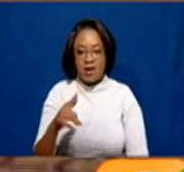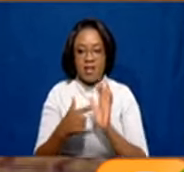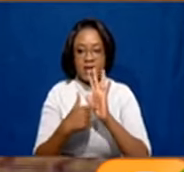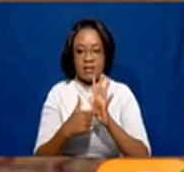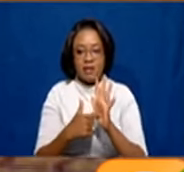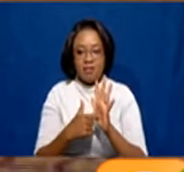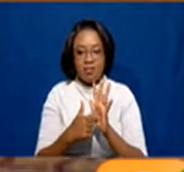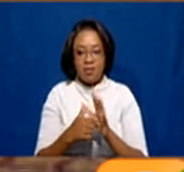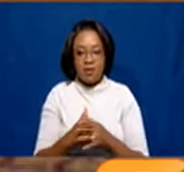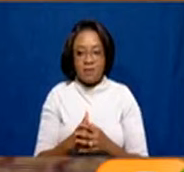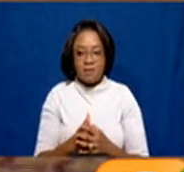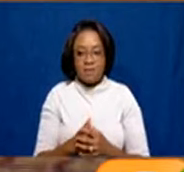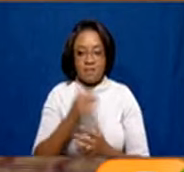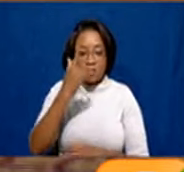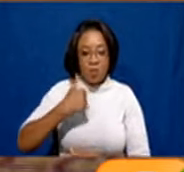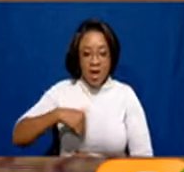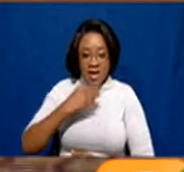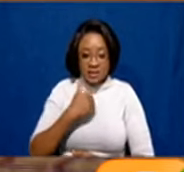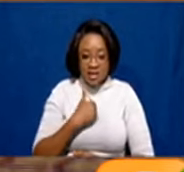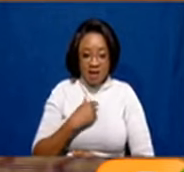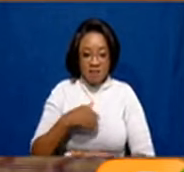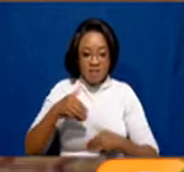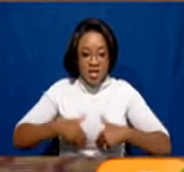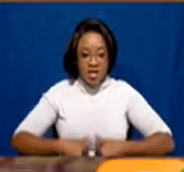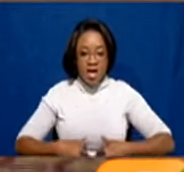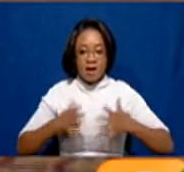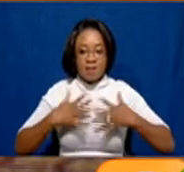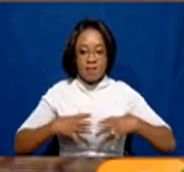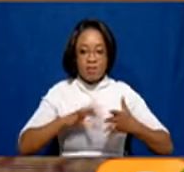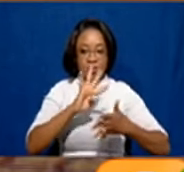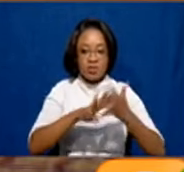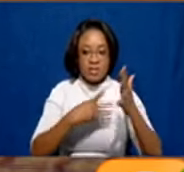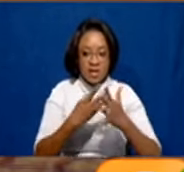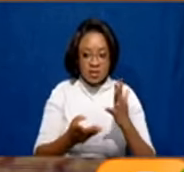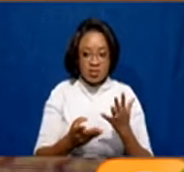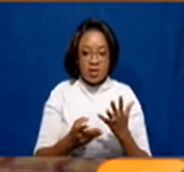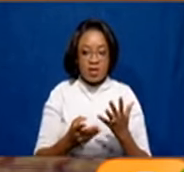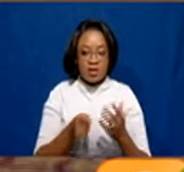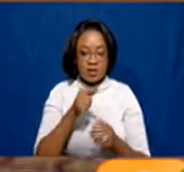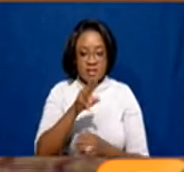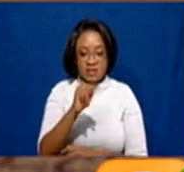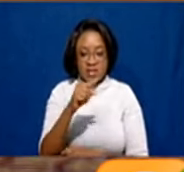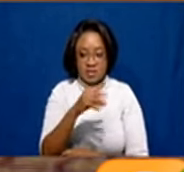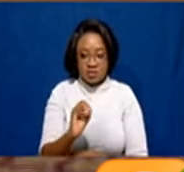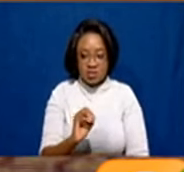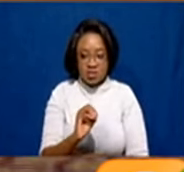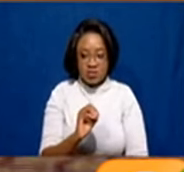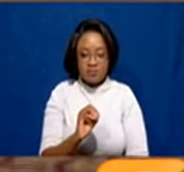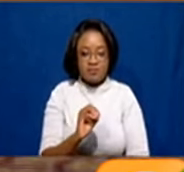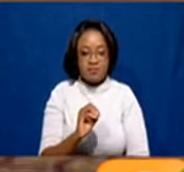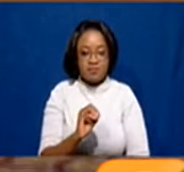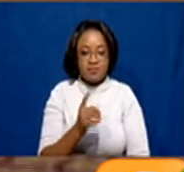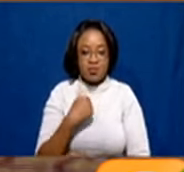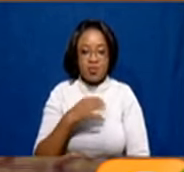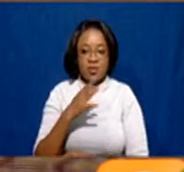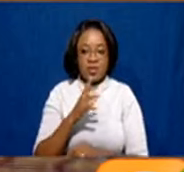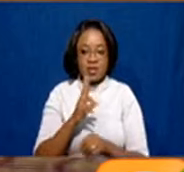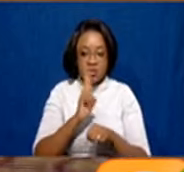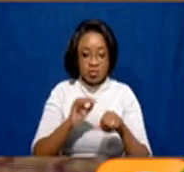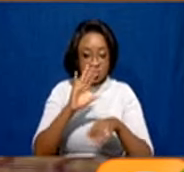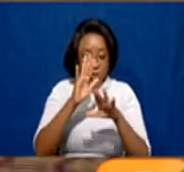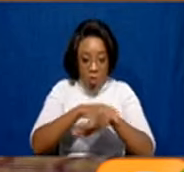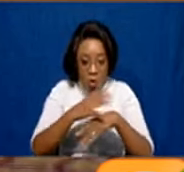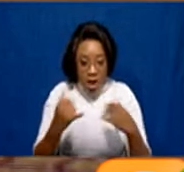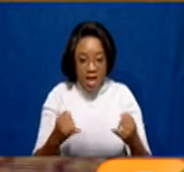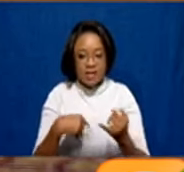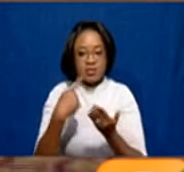example, because we have the Young People's Network International that we're just working on. It's an NGO. And we decided to use social media